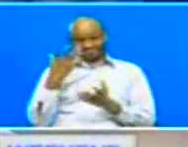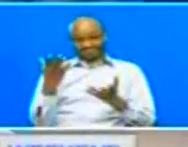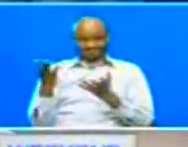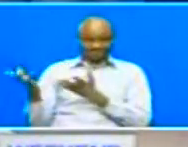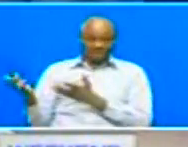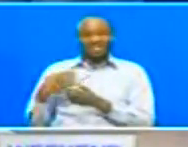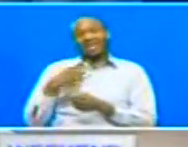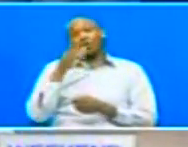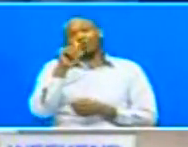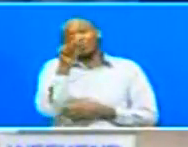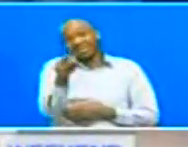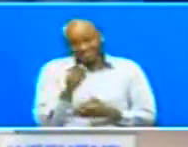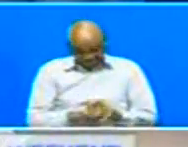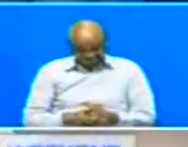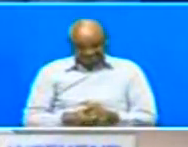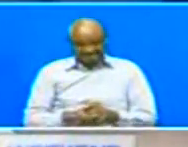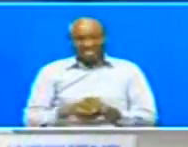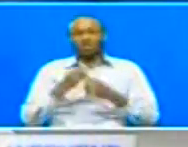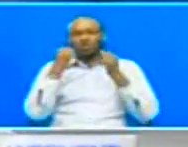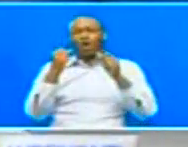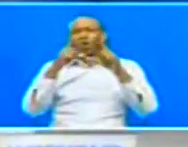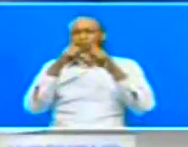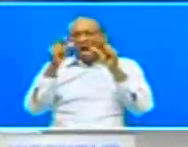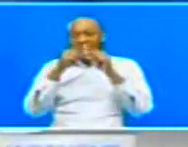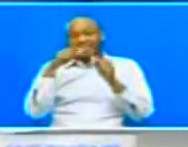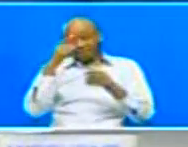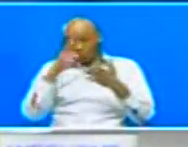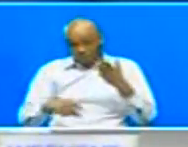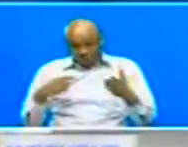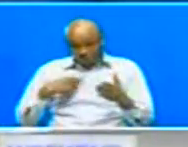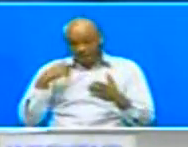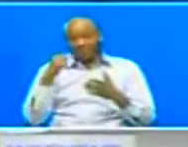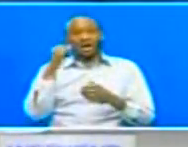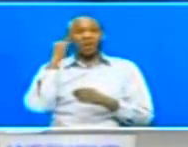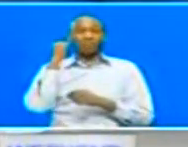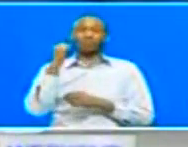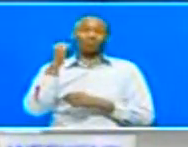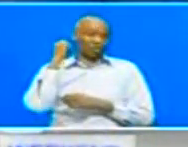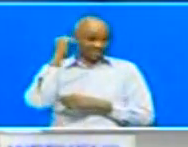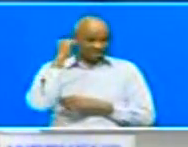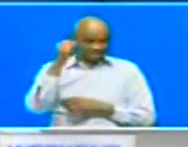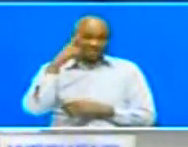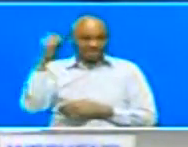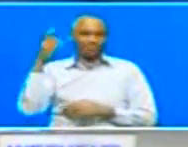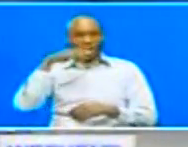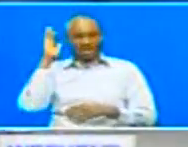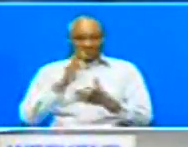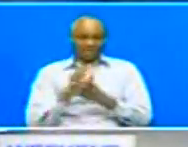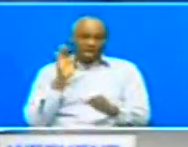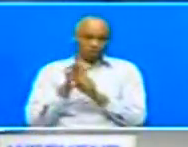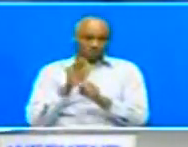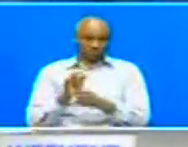variety. And it is this very strong statement that has led our obscenely paid politicians to dream a